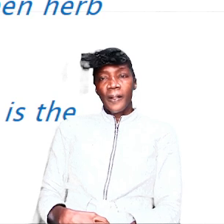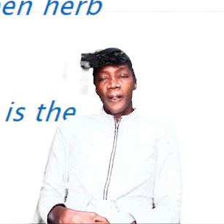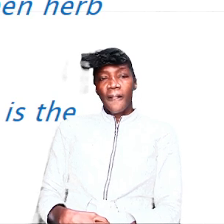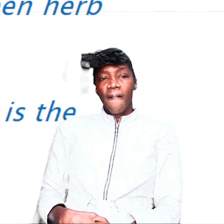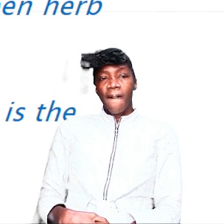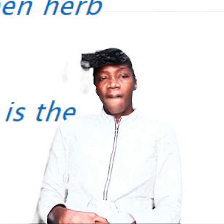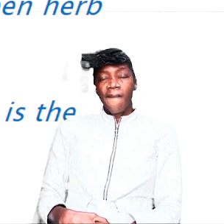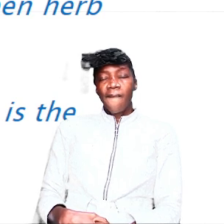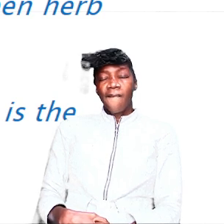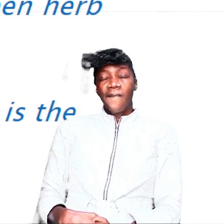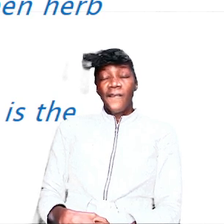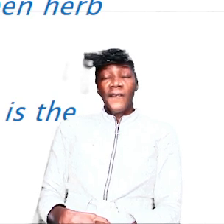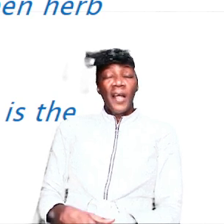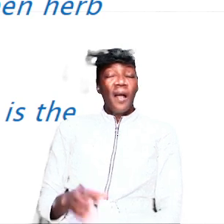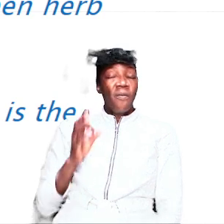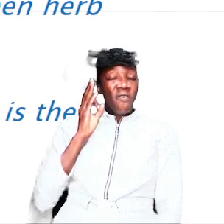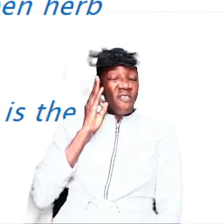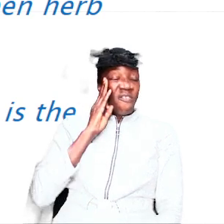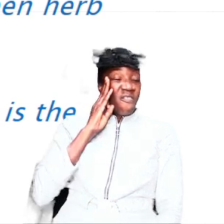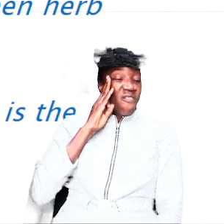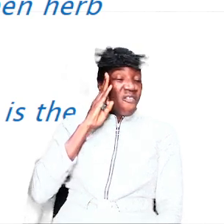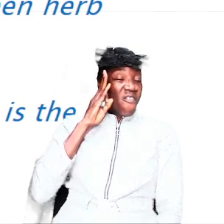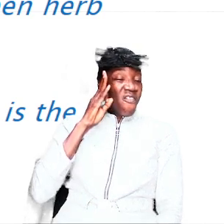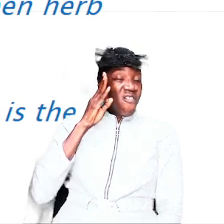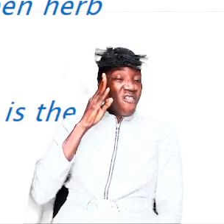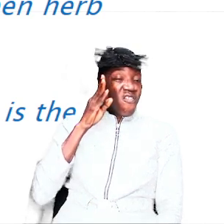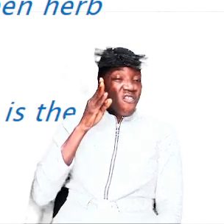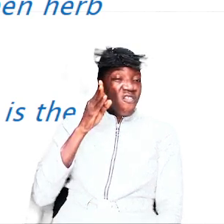From as far back